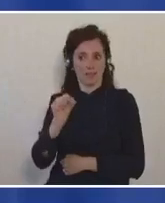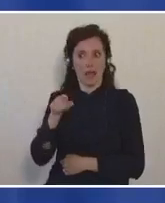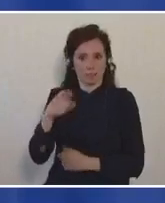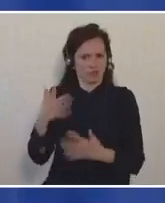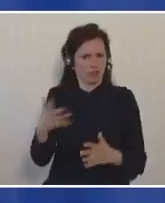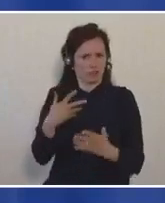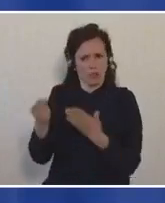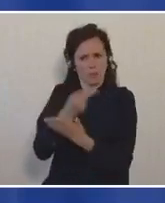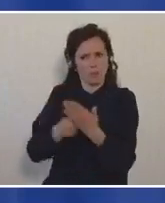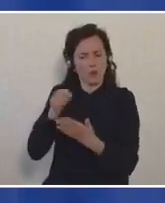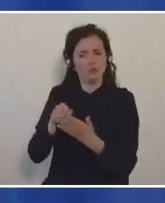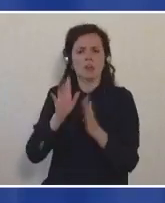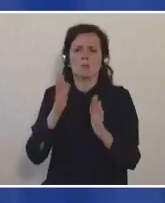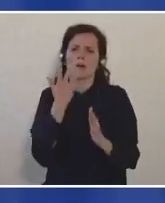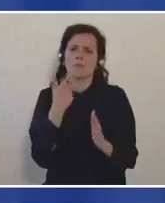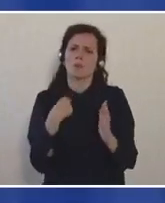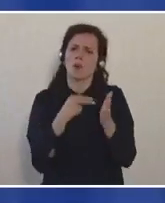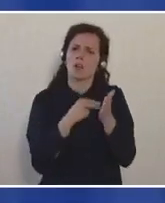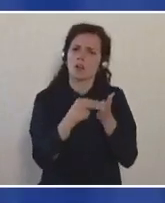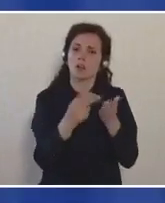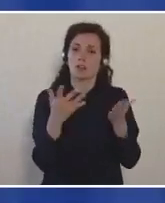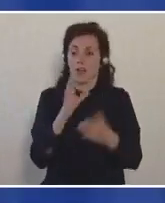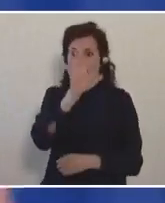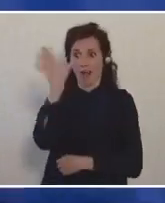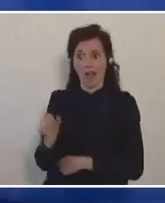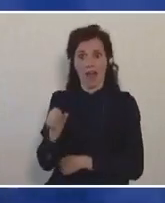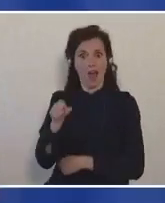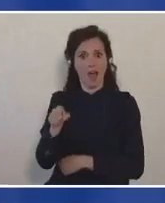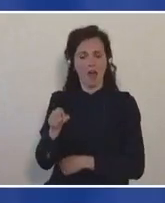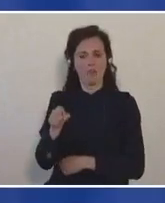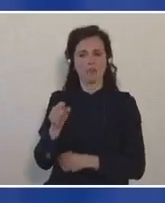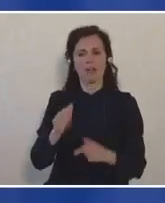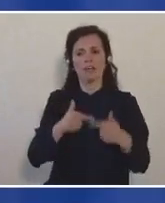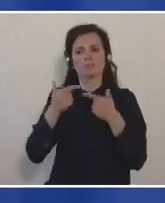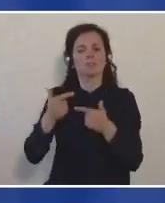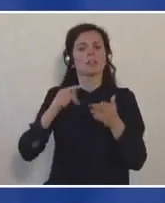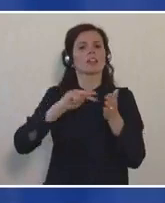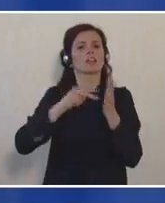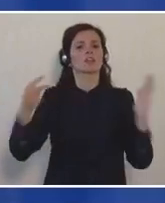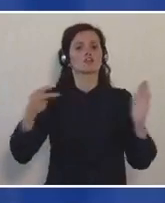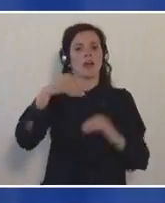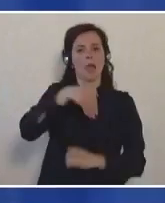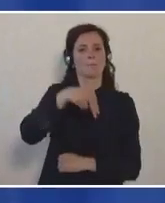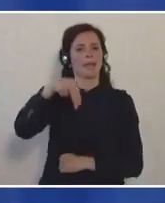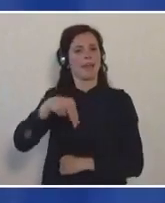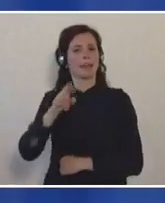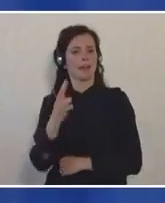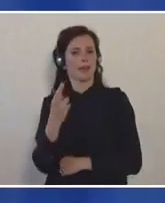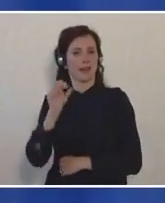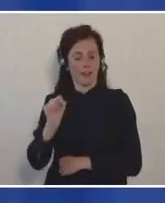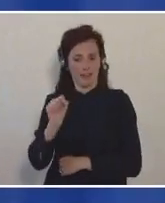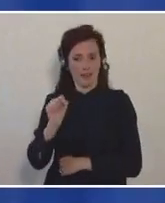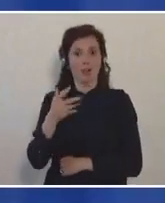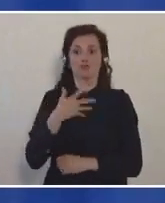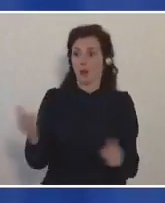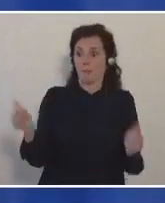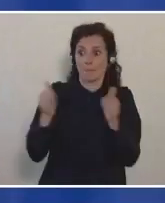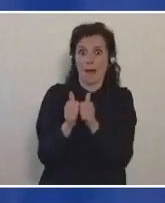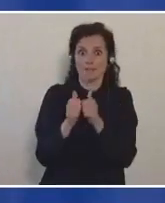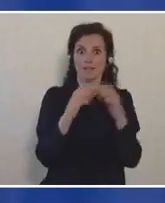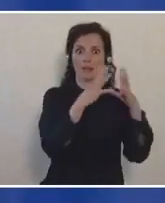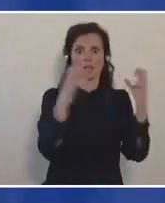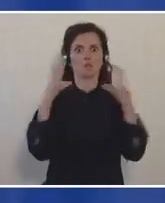technologies to Africa. So this is also included. We have our, as I said, industrial partners. I think this is the